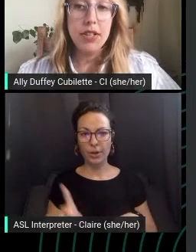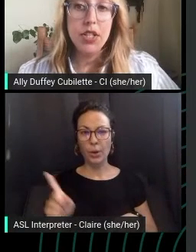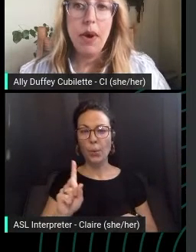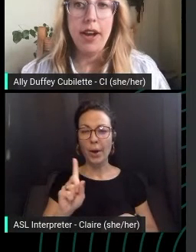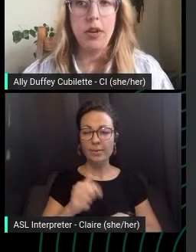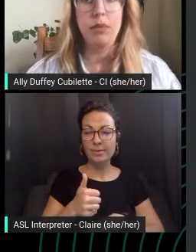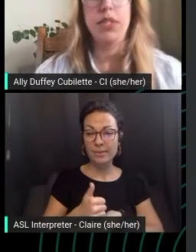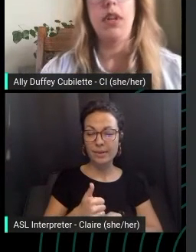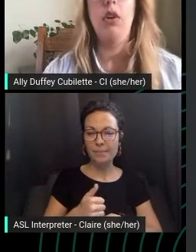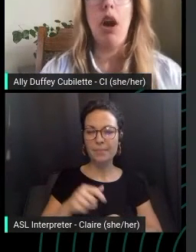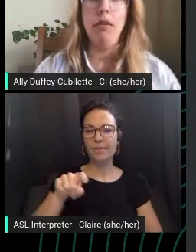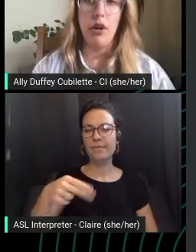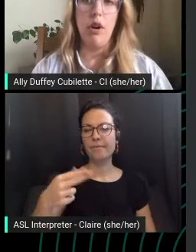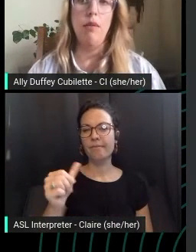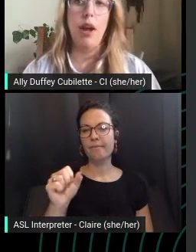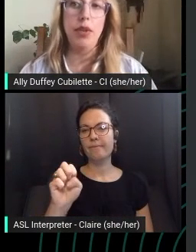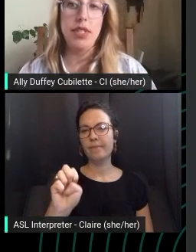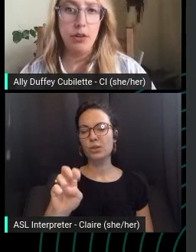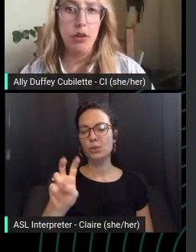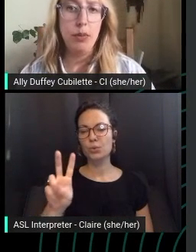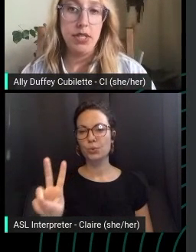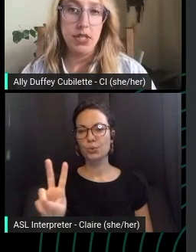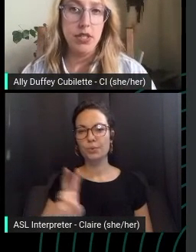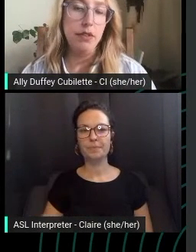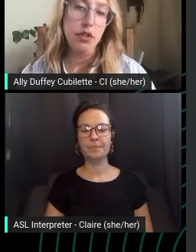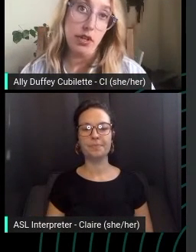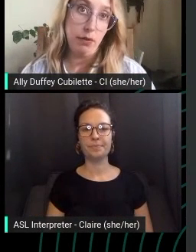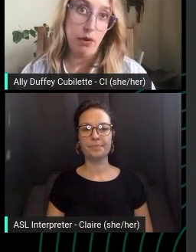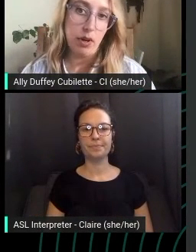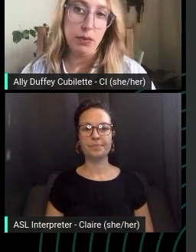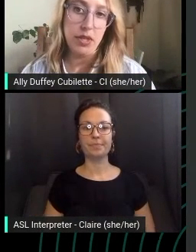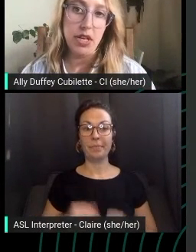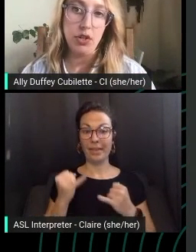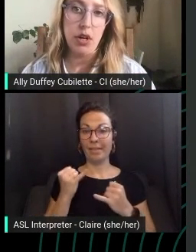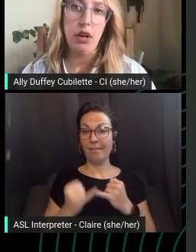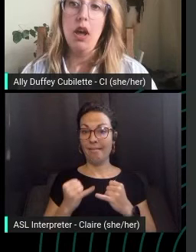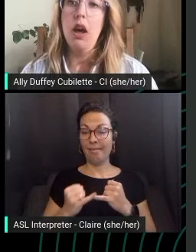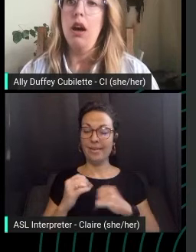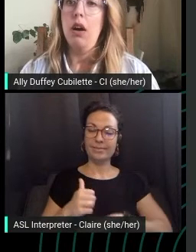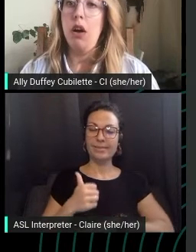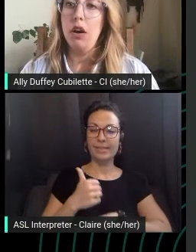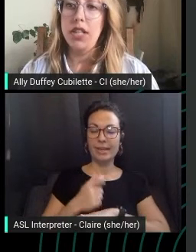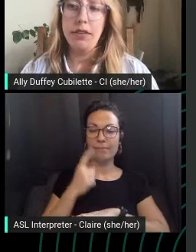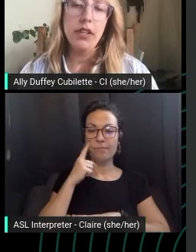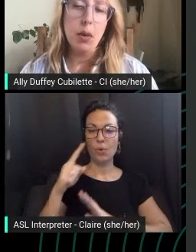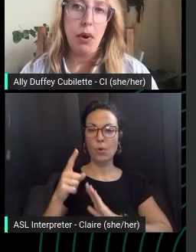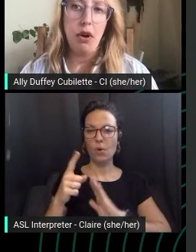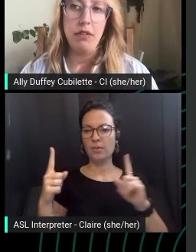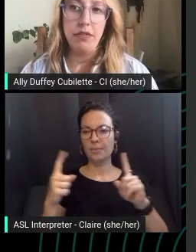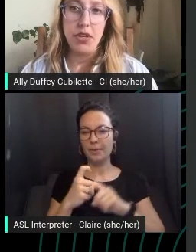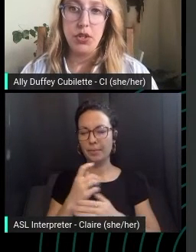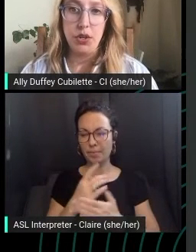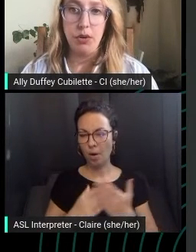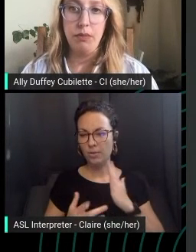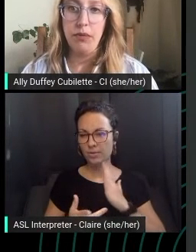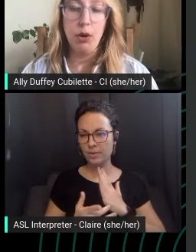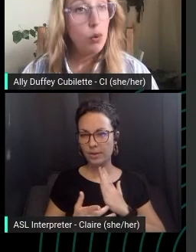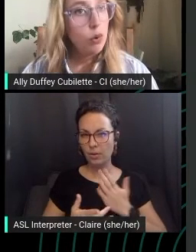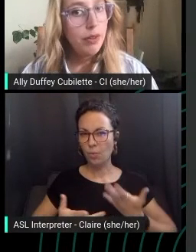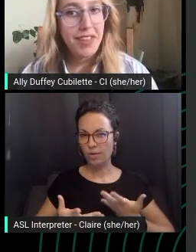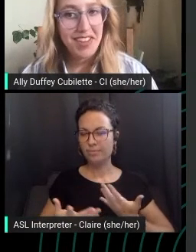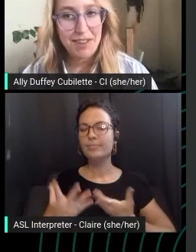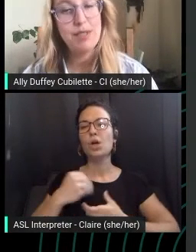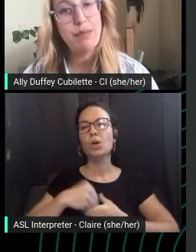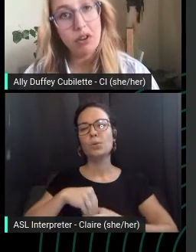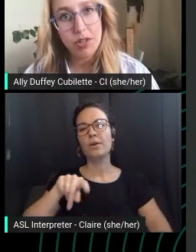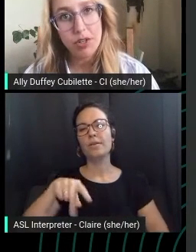The last 2 items I'll cover around the technical pieces of a GA4 implementation are definitely a part of phase 2. They're